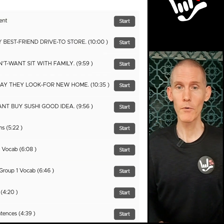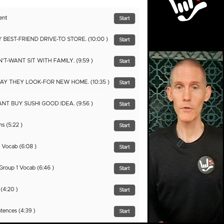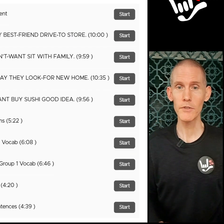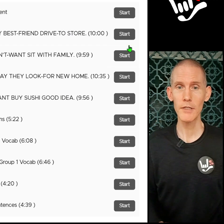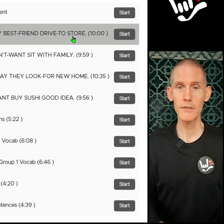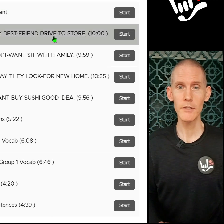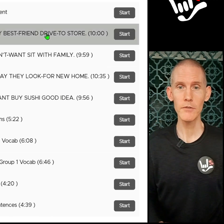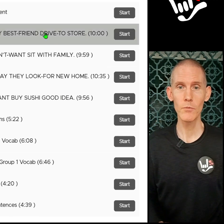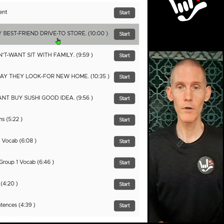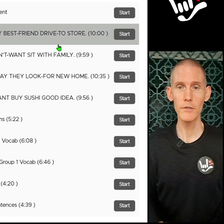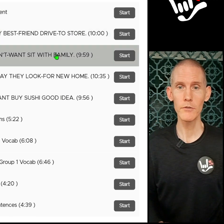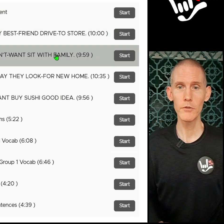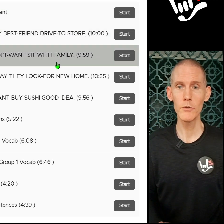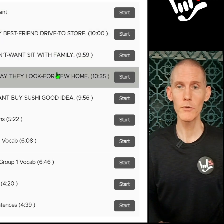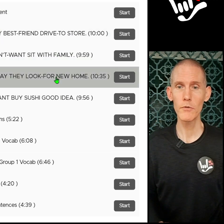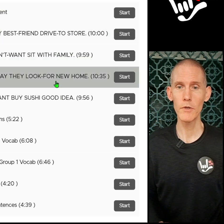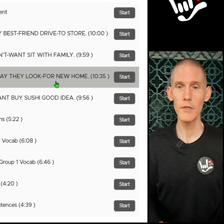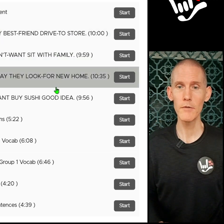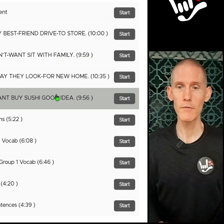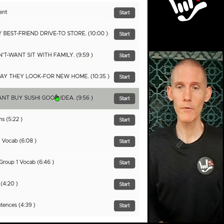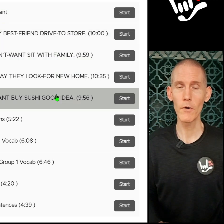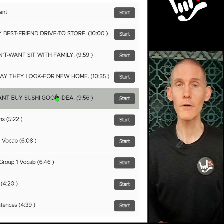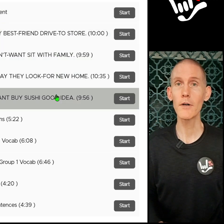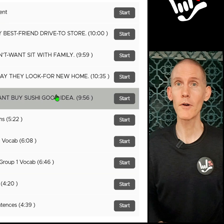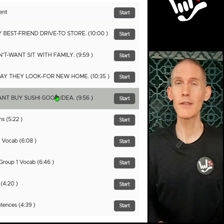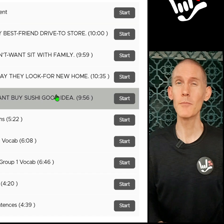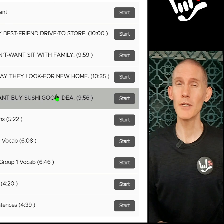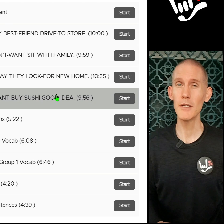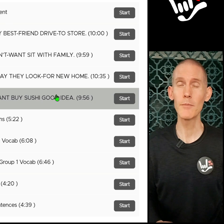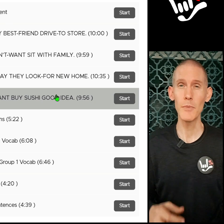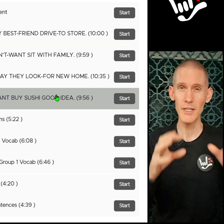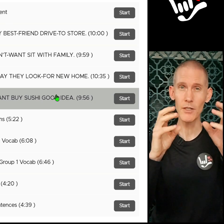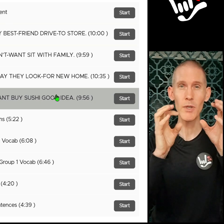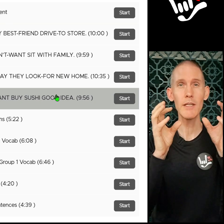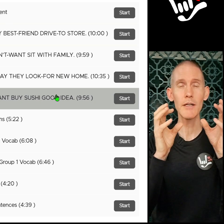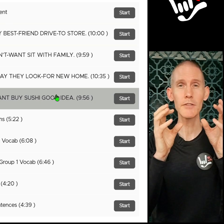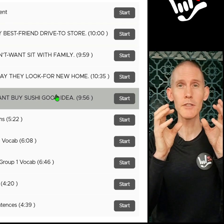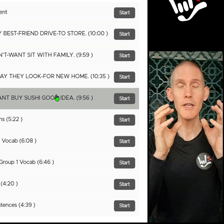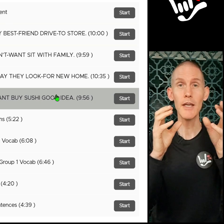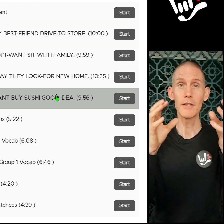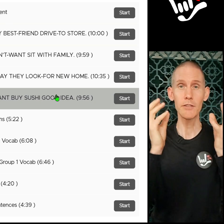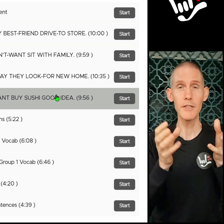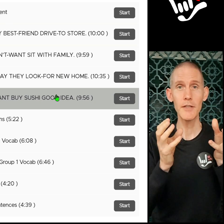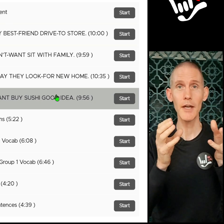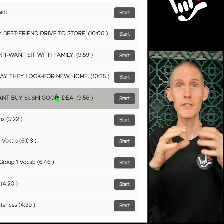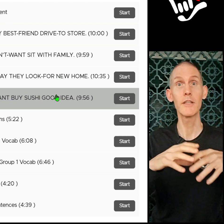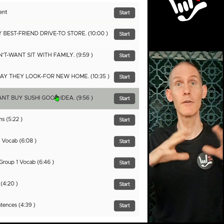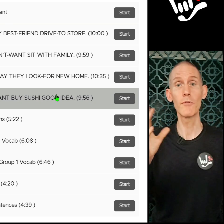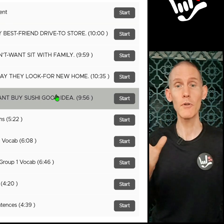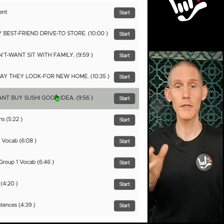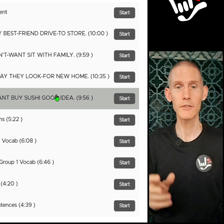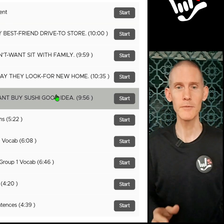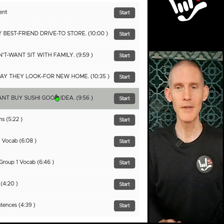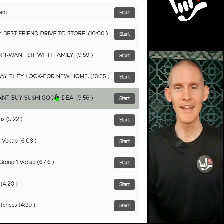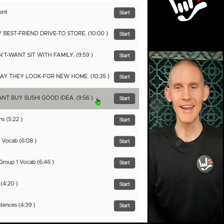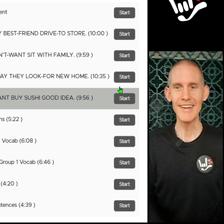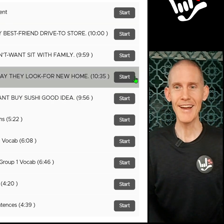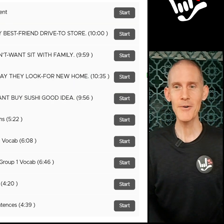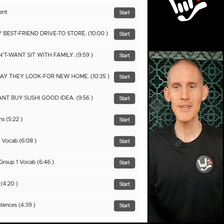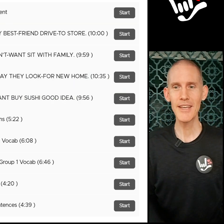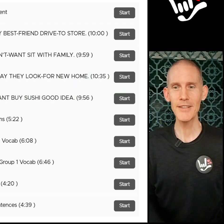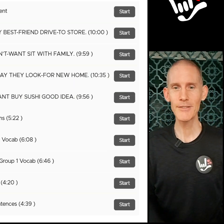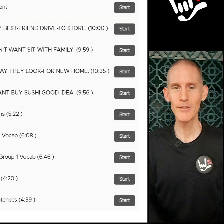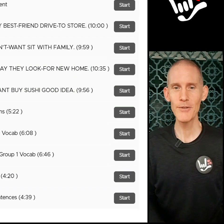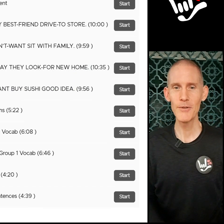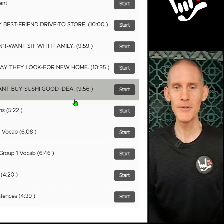have the 4 sentences, 1, 2, 3, 4, all right, the mini Quickie lesson, the syntax, then the full lesson. And